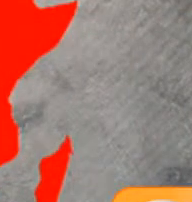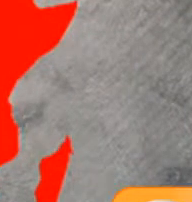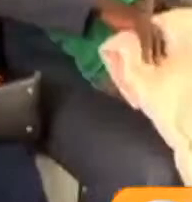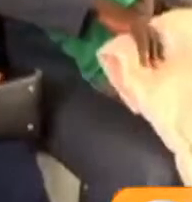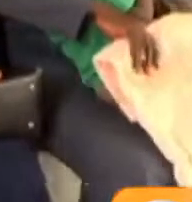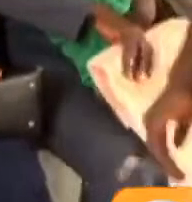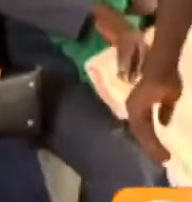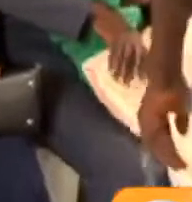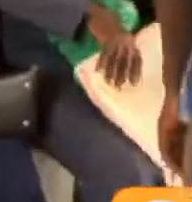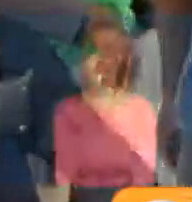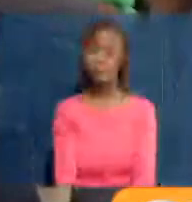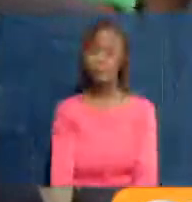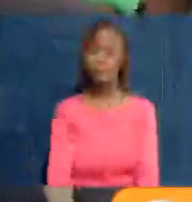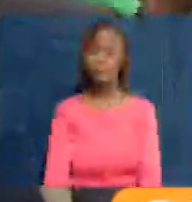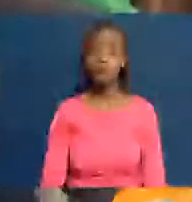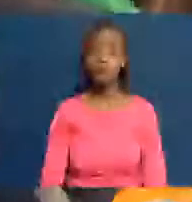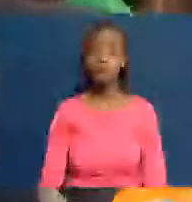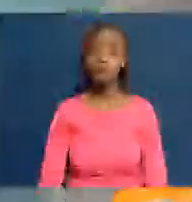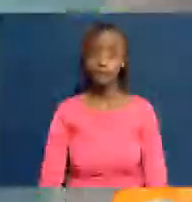Mali.